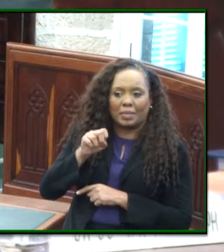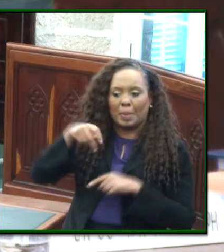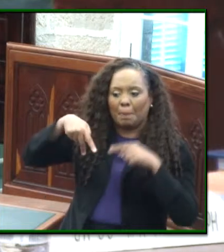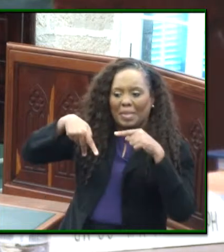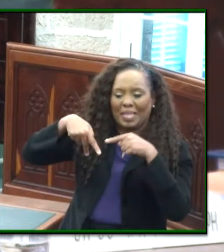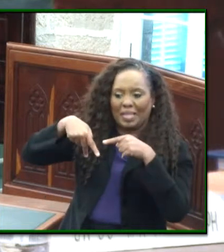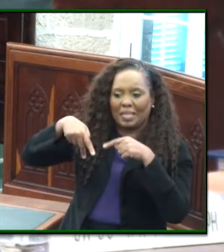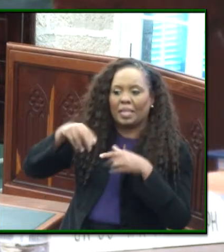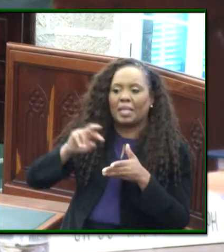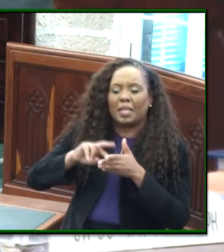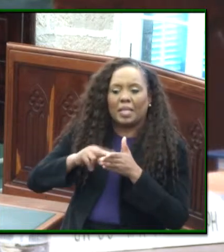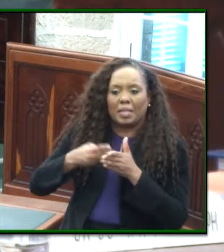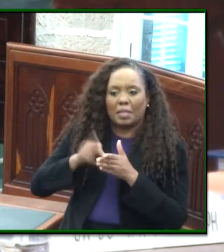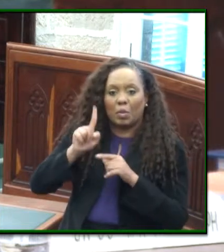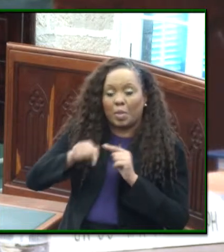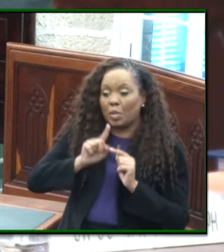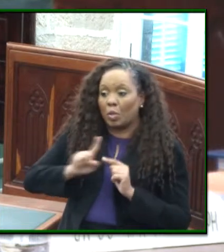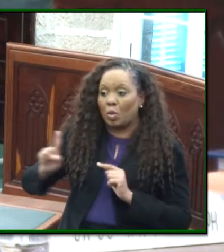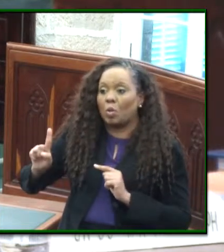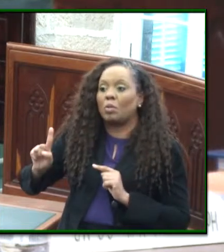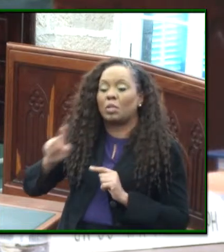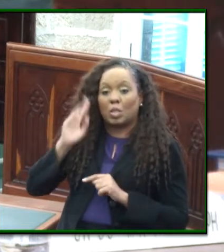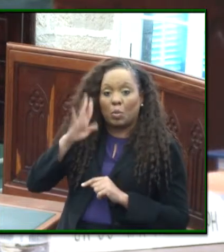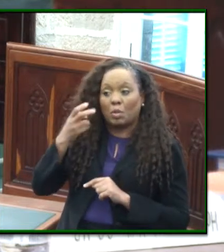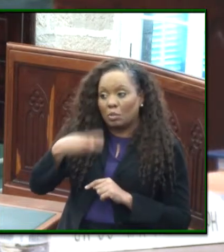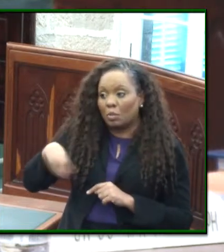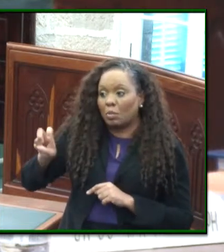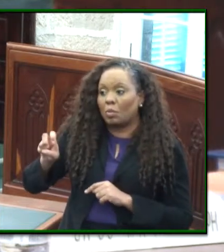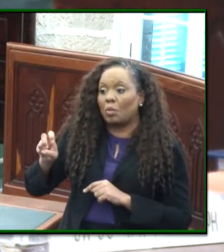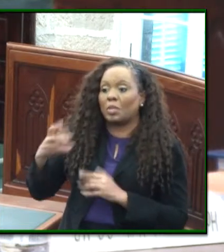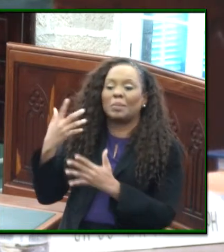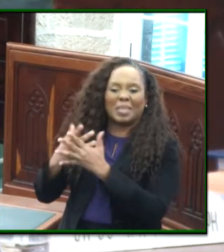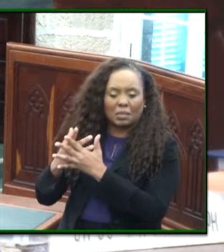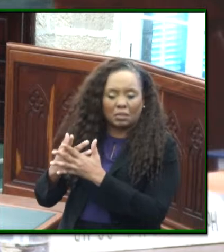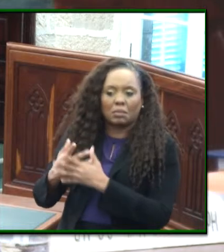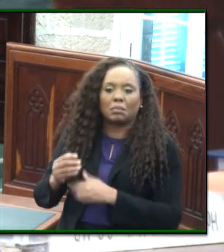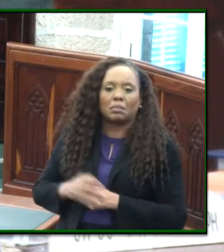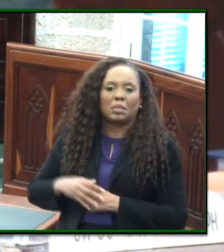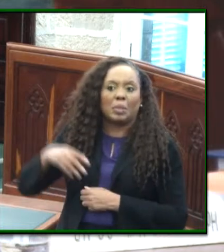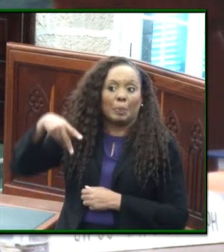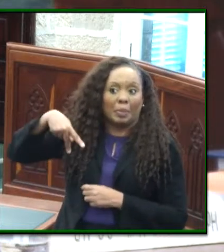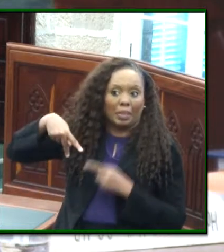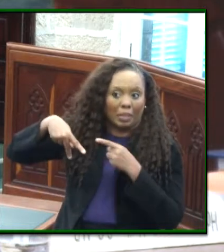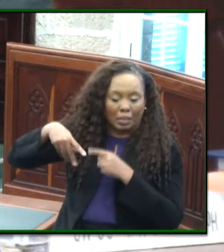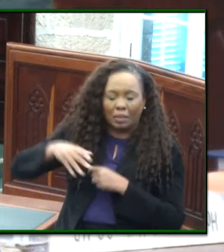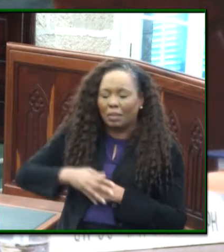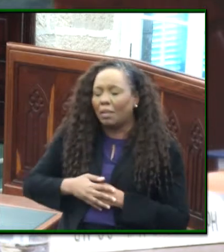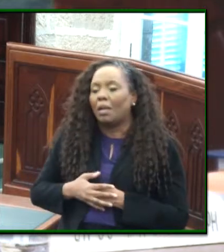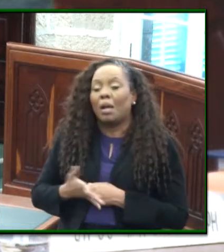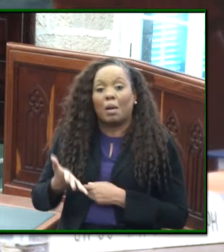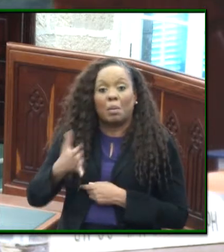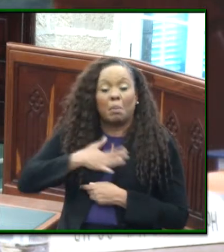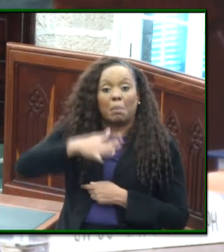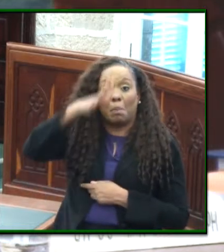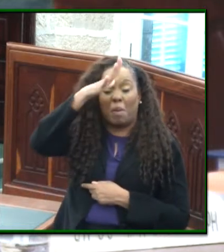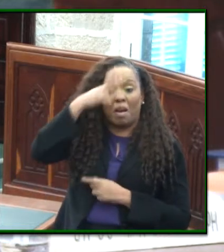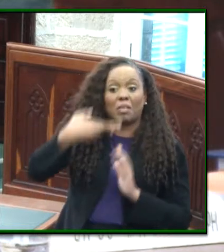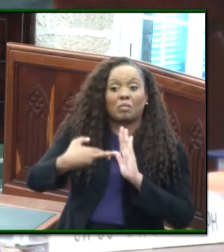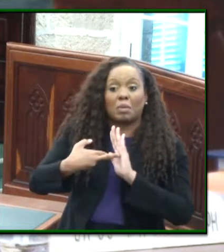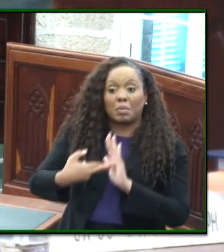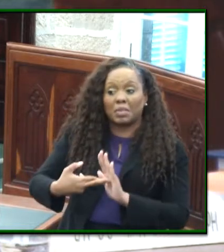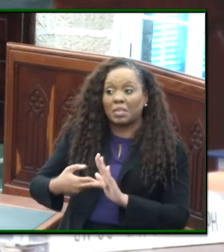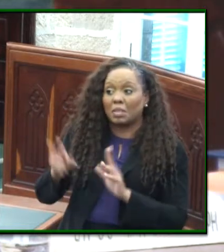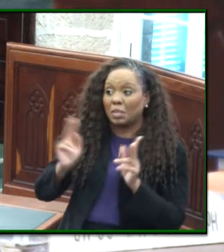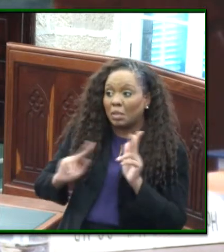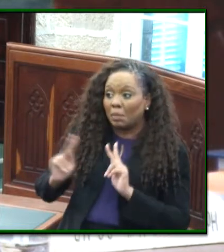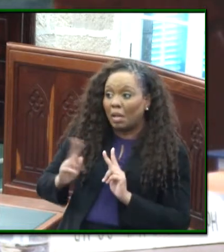go to prison. We were able, through the Barbados Labour Party and certainly my father's representation at the time, to be able to introduce a